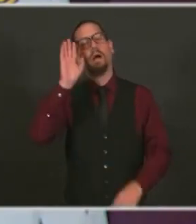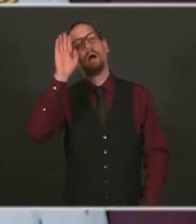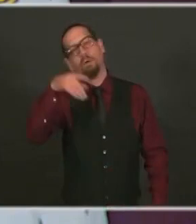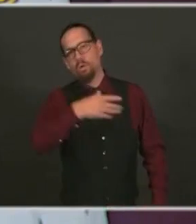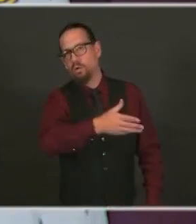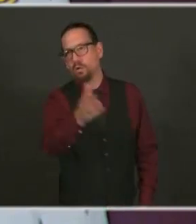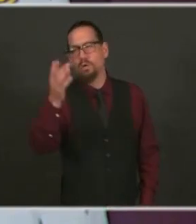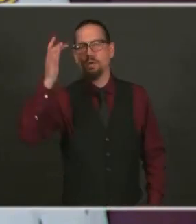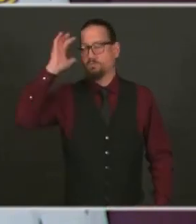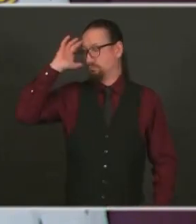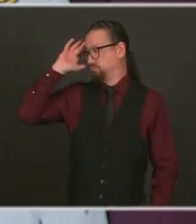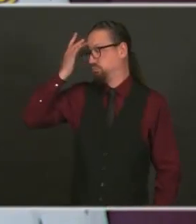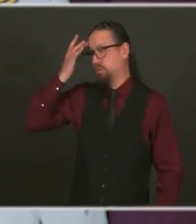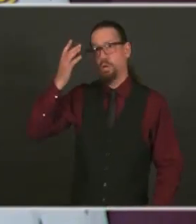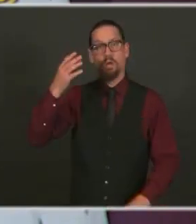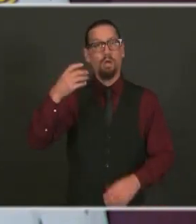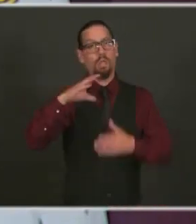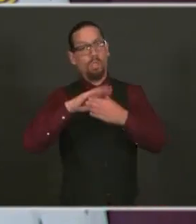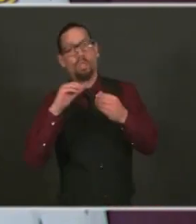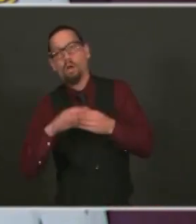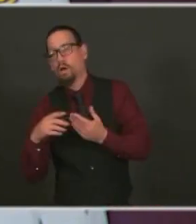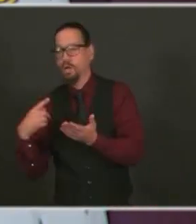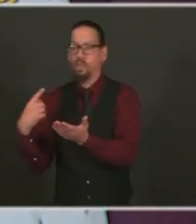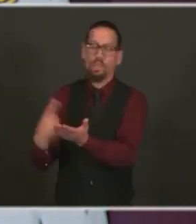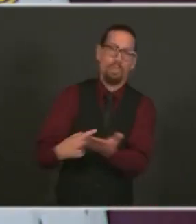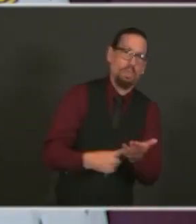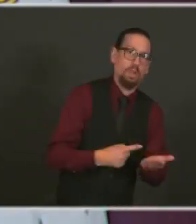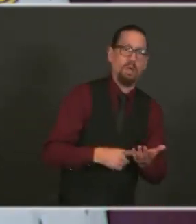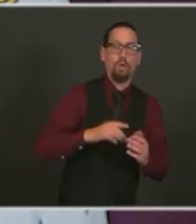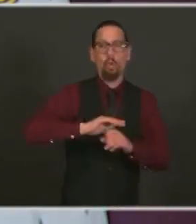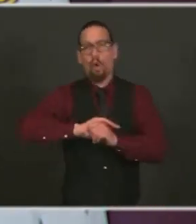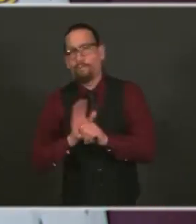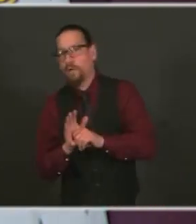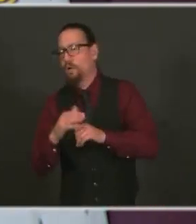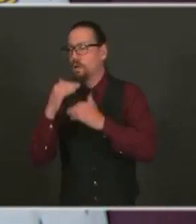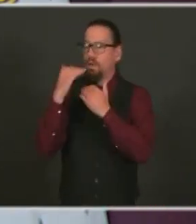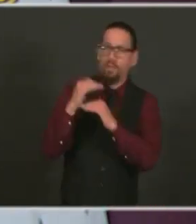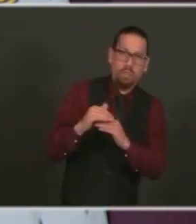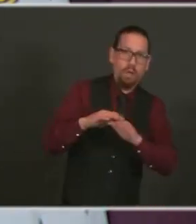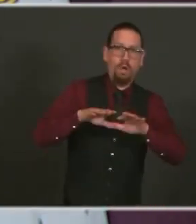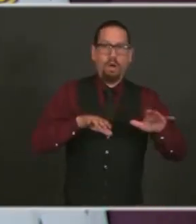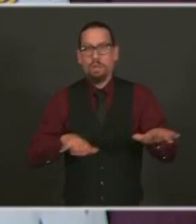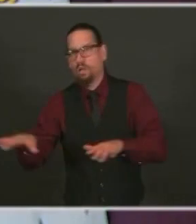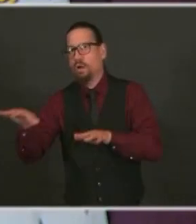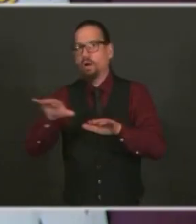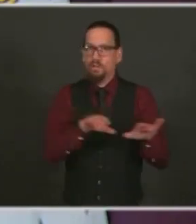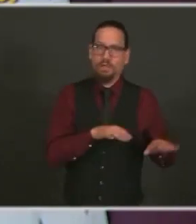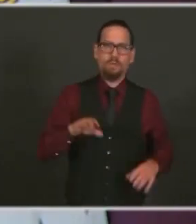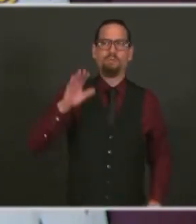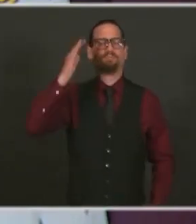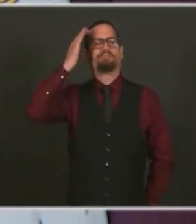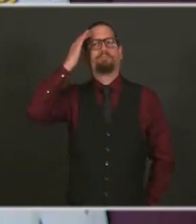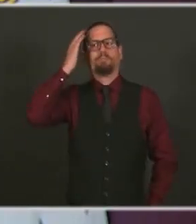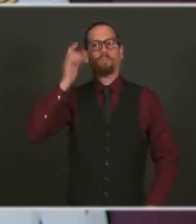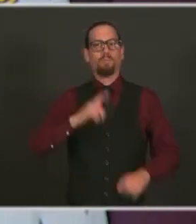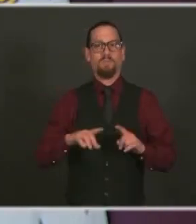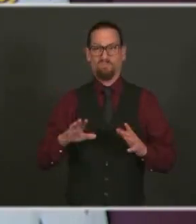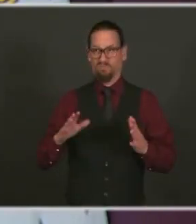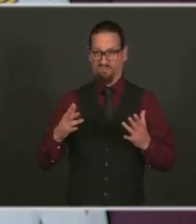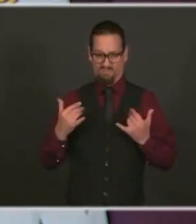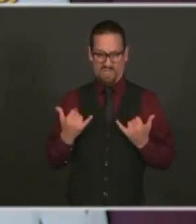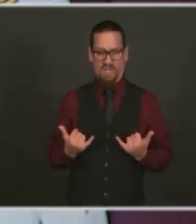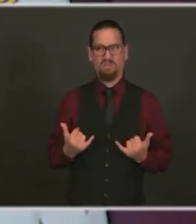And I hear that. But we all have a moment right now, each and every one of us in our lives, to save lives.